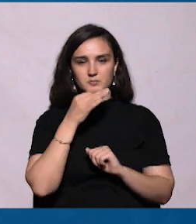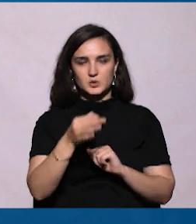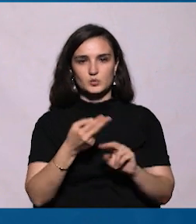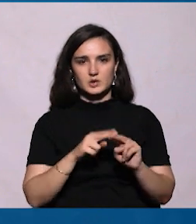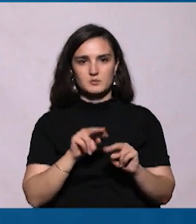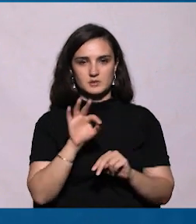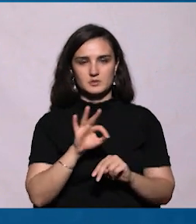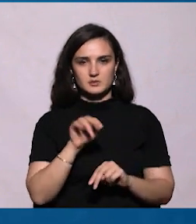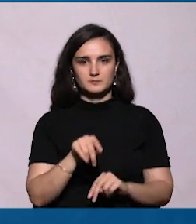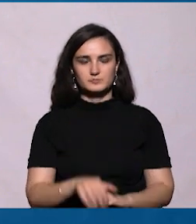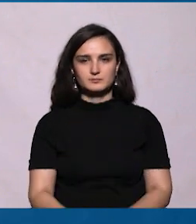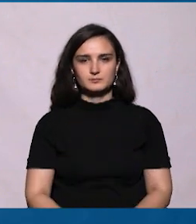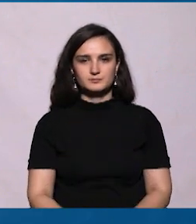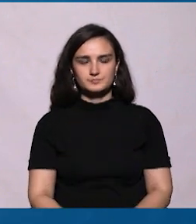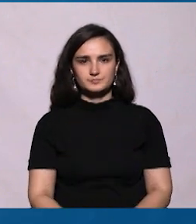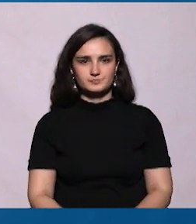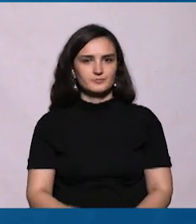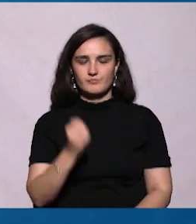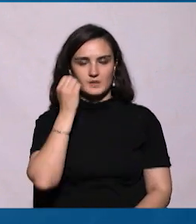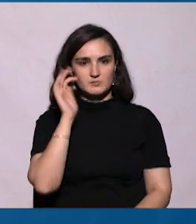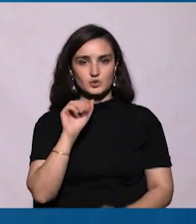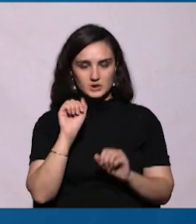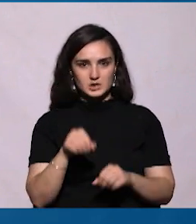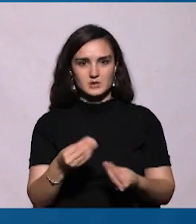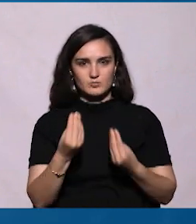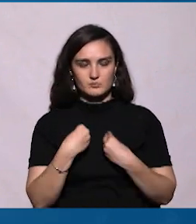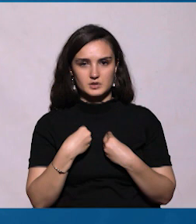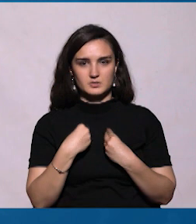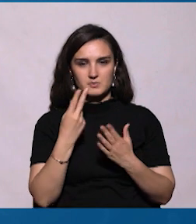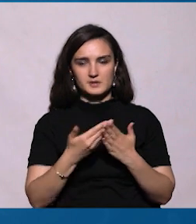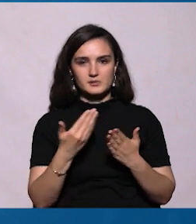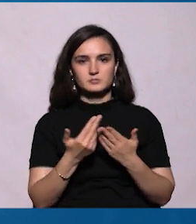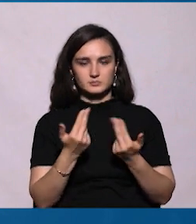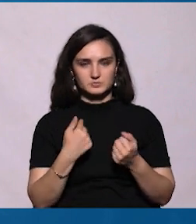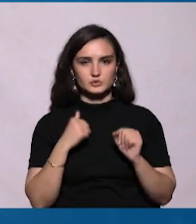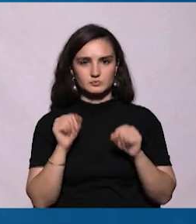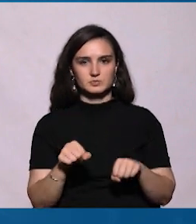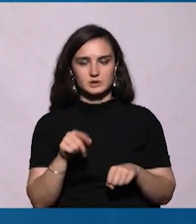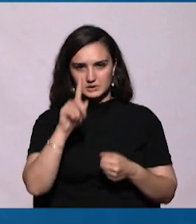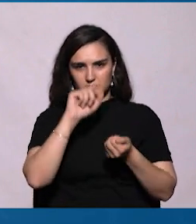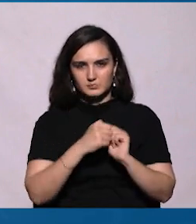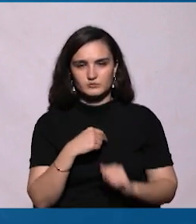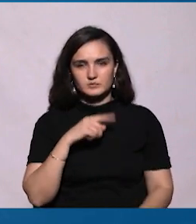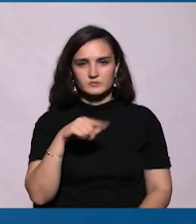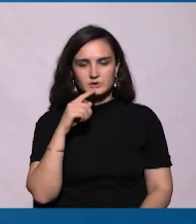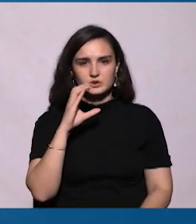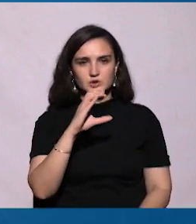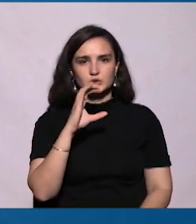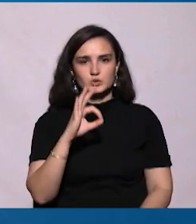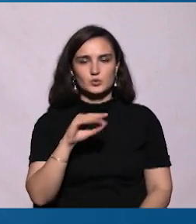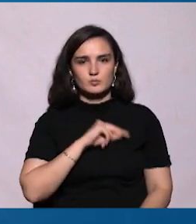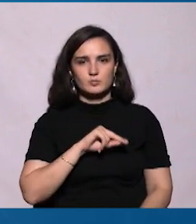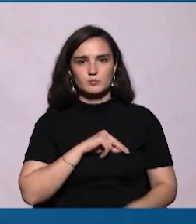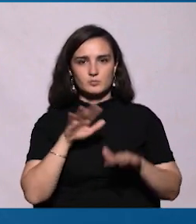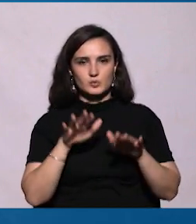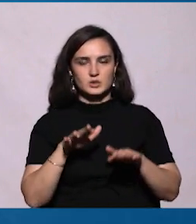one? I don't. Can you give me a hint? I can. Do you remember we said that CEO is a